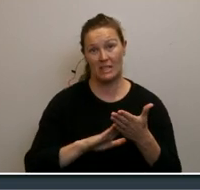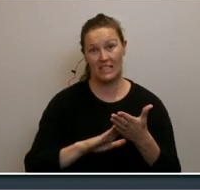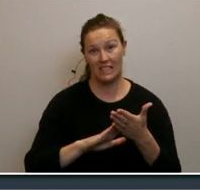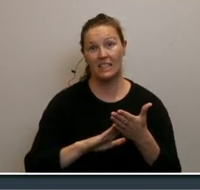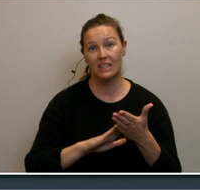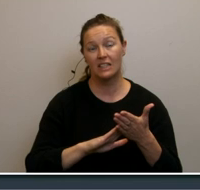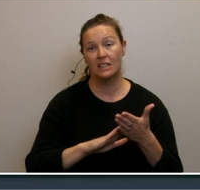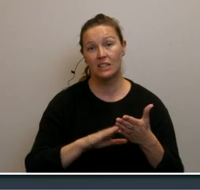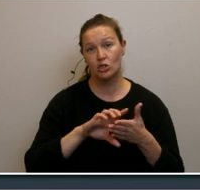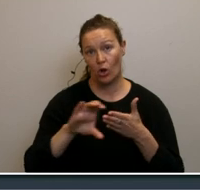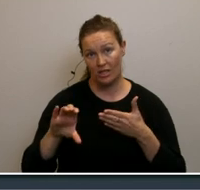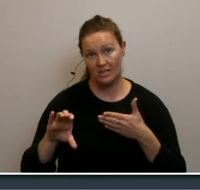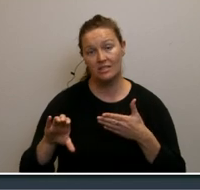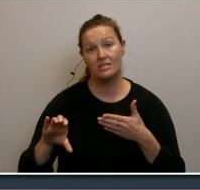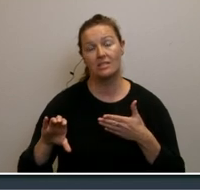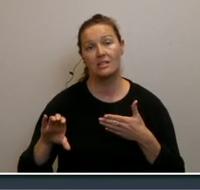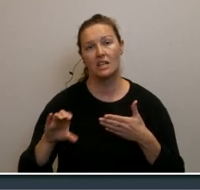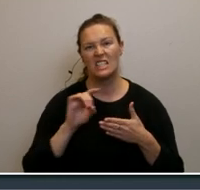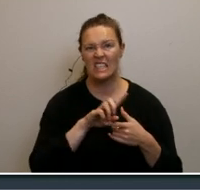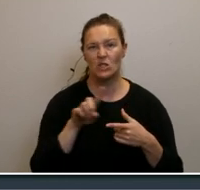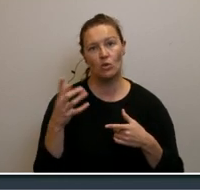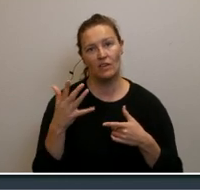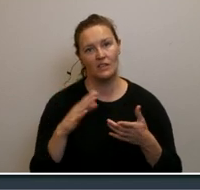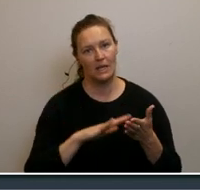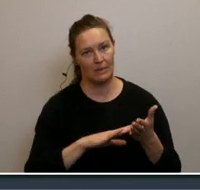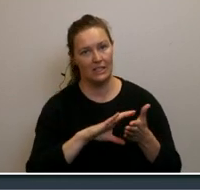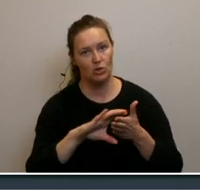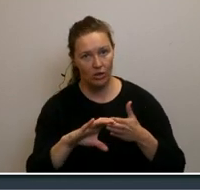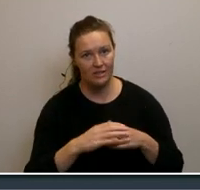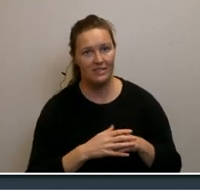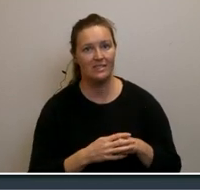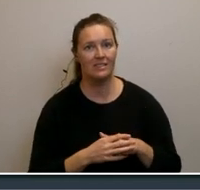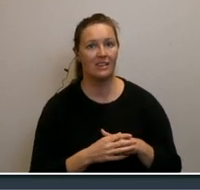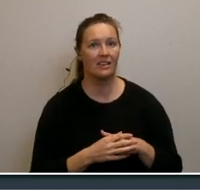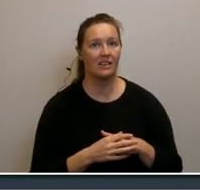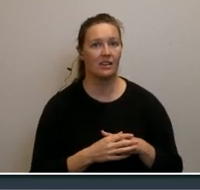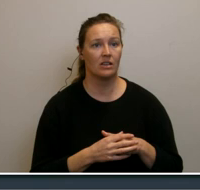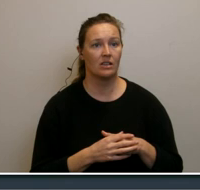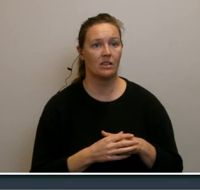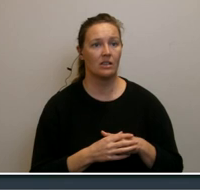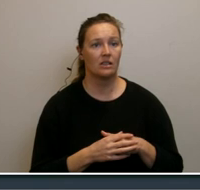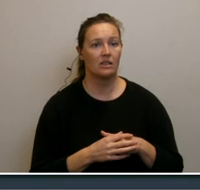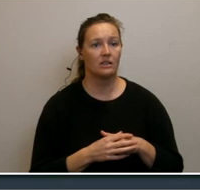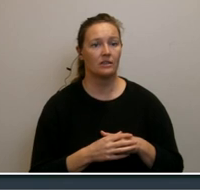rough order cost. Somewhere 10 to 15 is Jonathan's estimate.